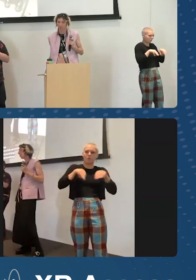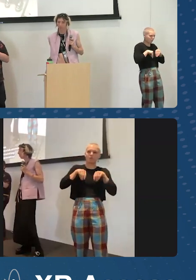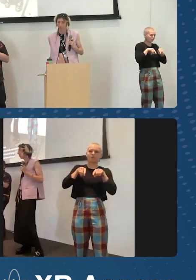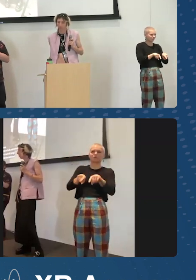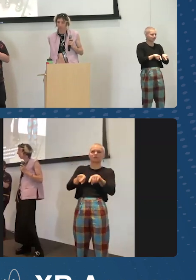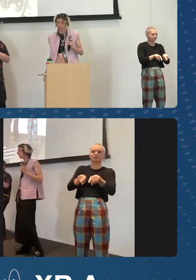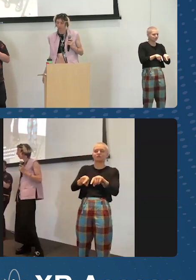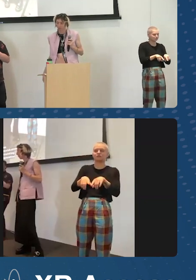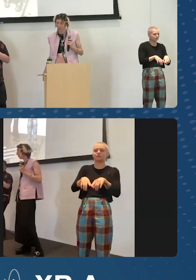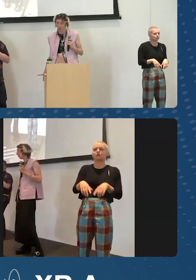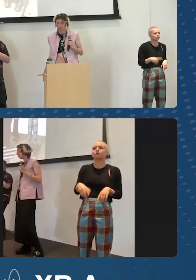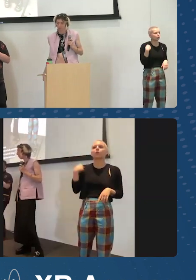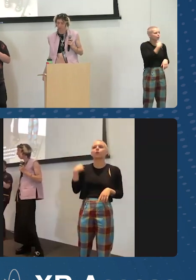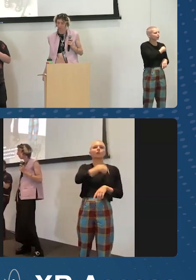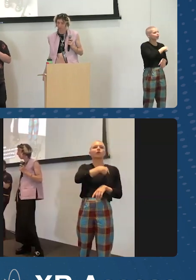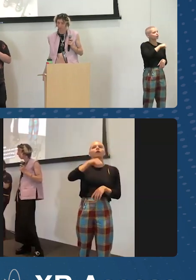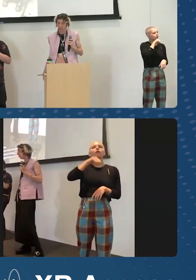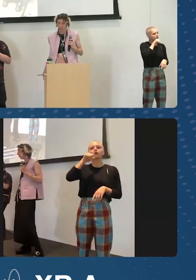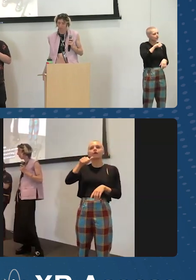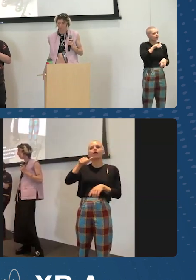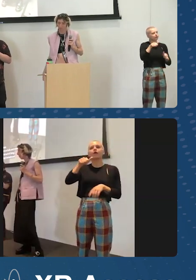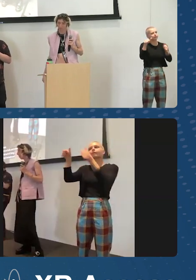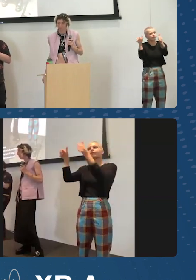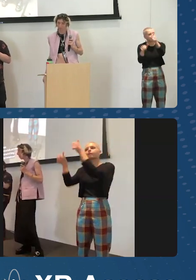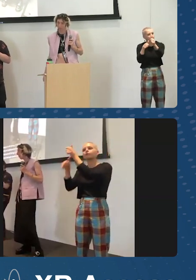not tied to a corporation. We're not like